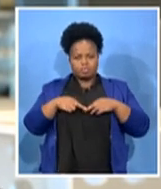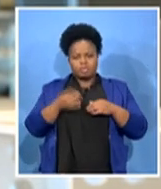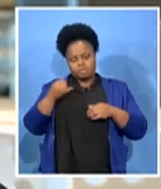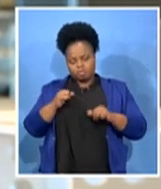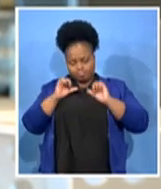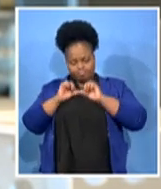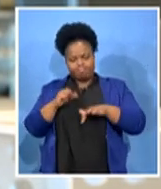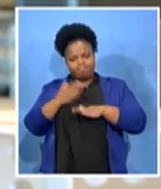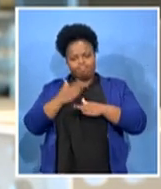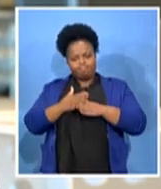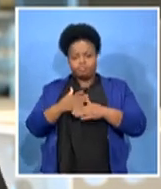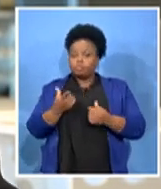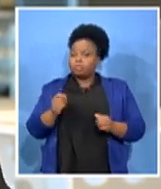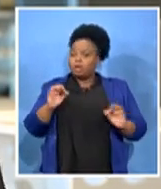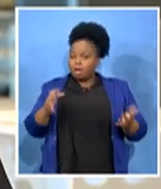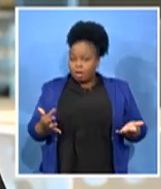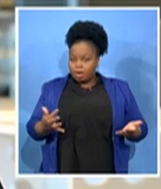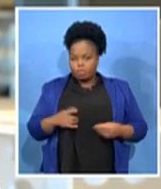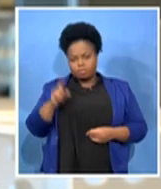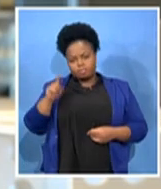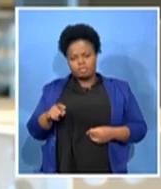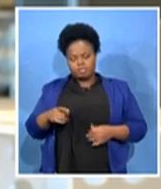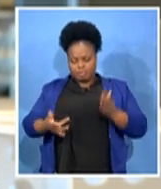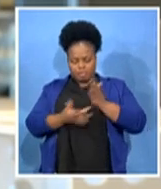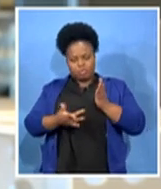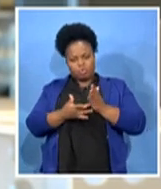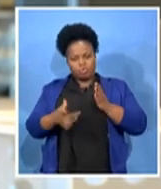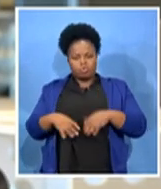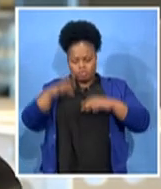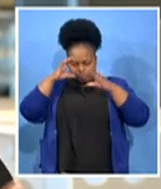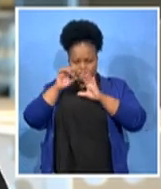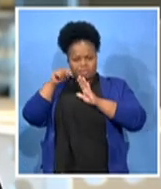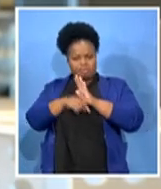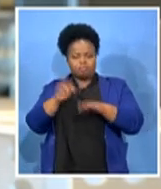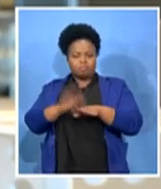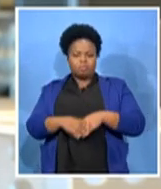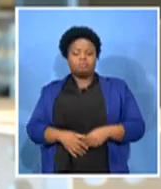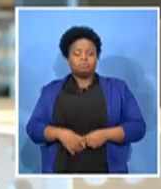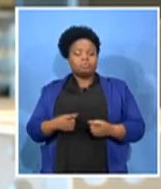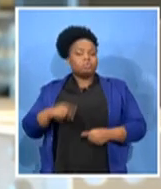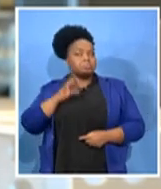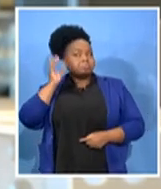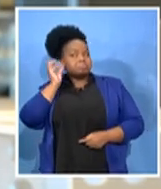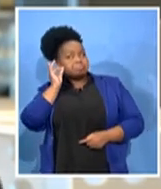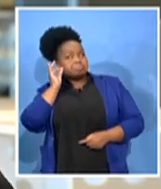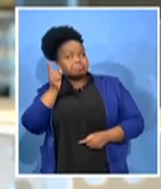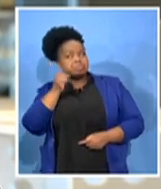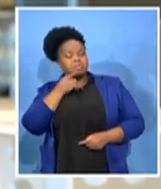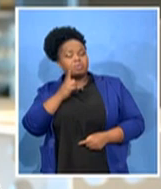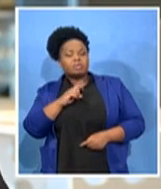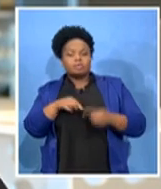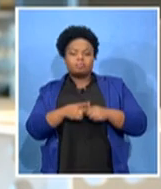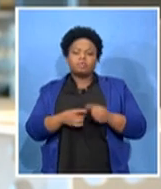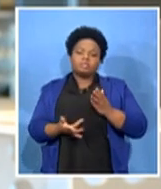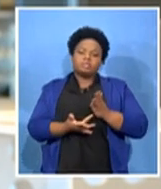to invest in technology. So we need to hear what he is saying around the issues of broadband, around the issues